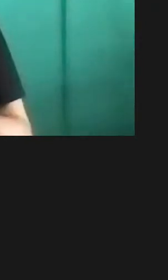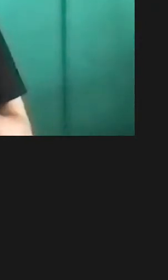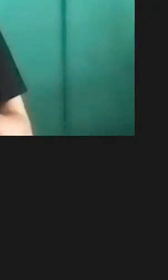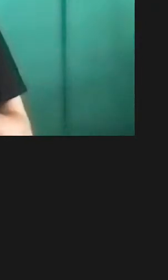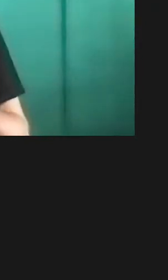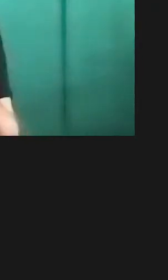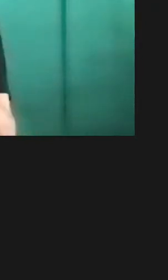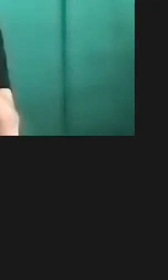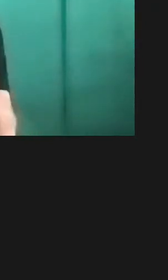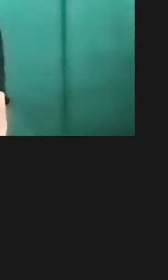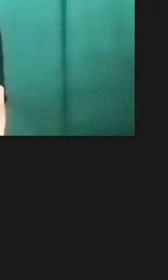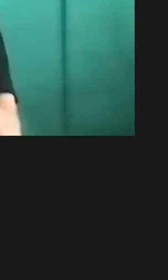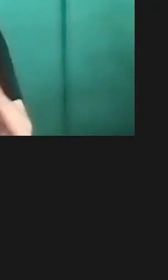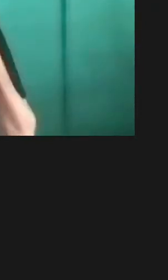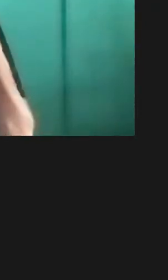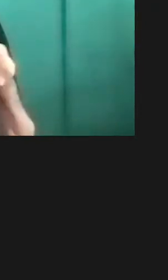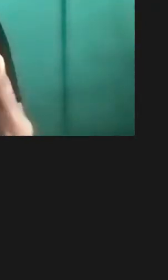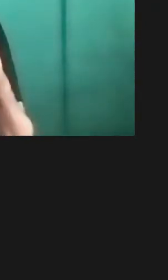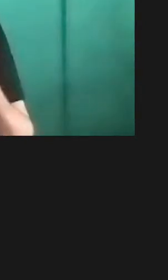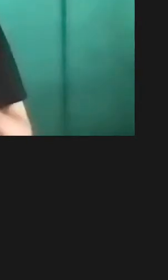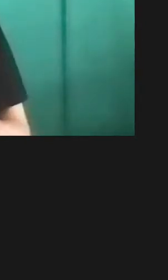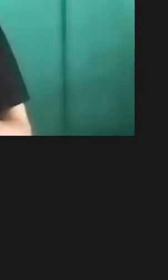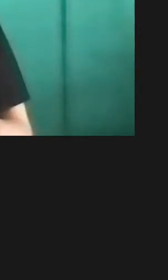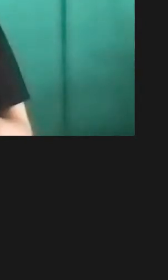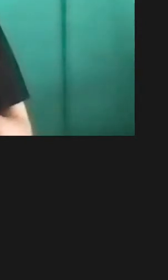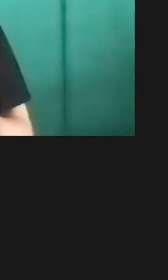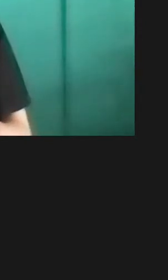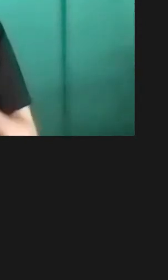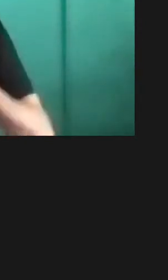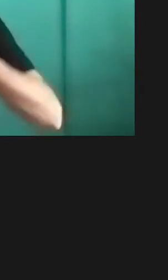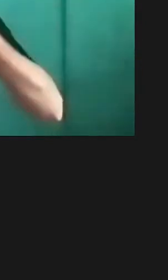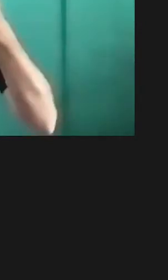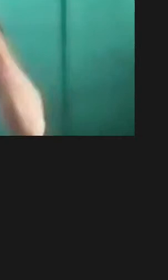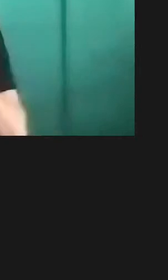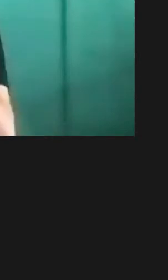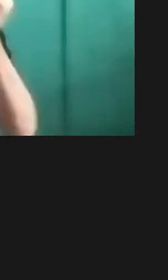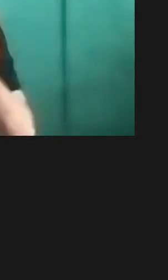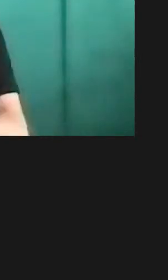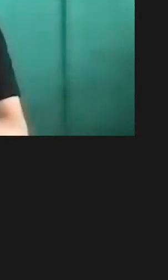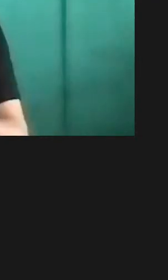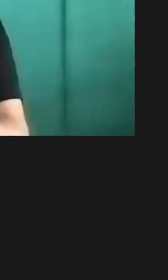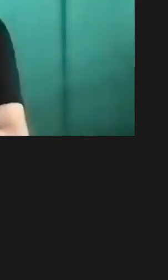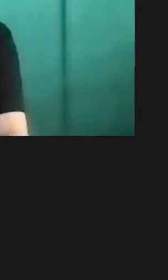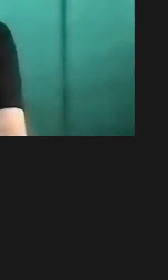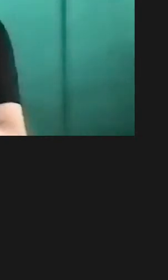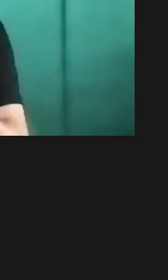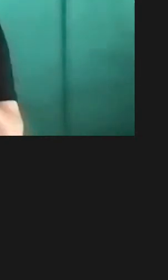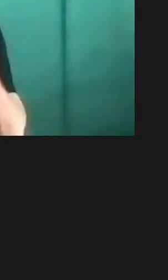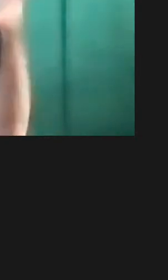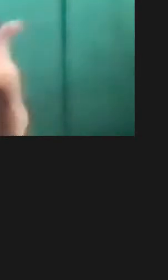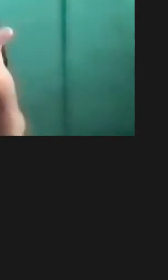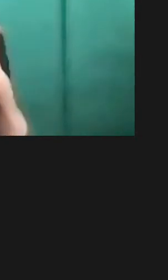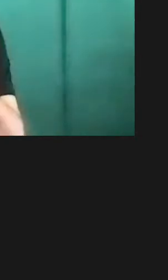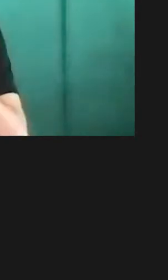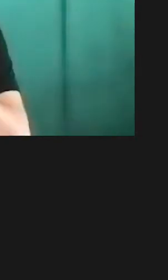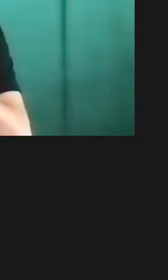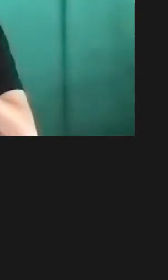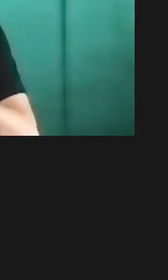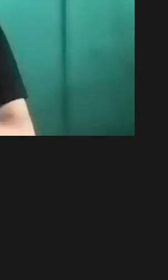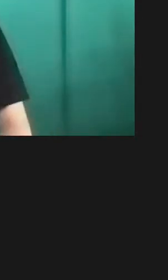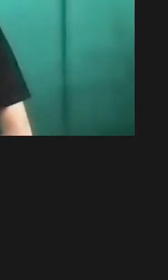especially highlighting the focus on human rights, diversity, gender perspective, and